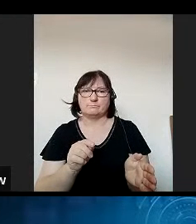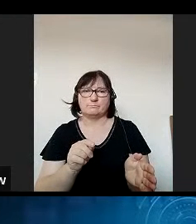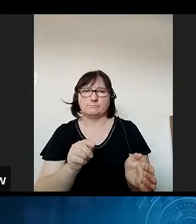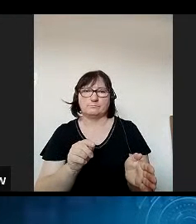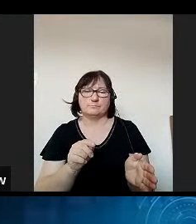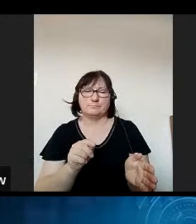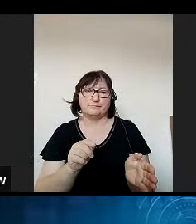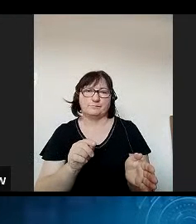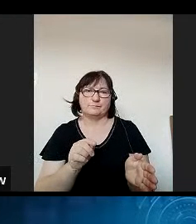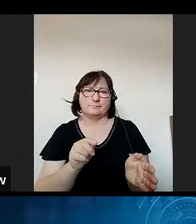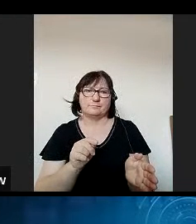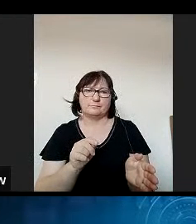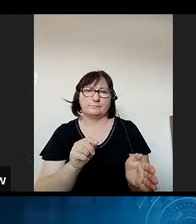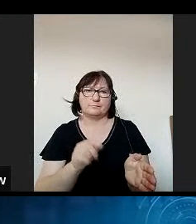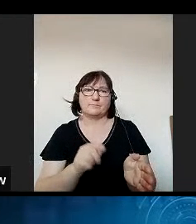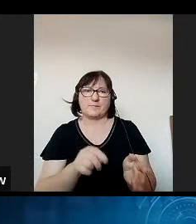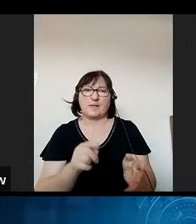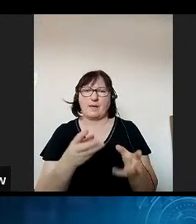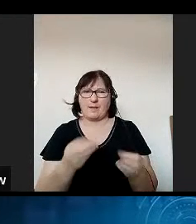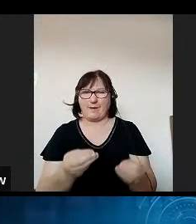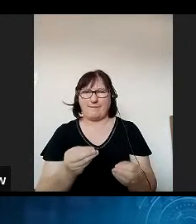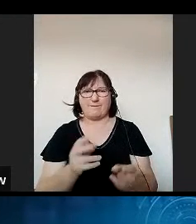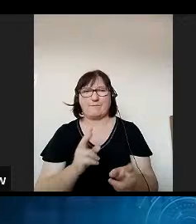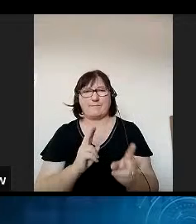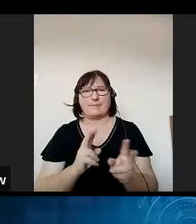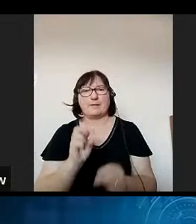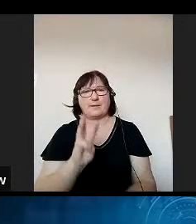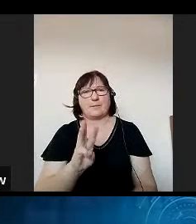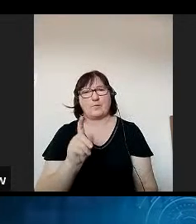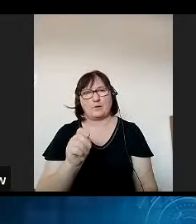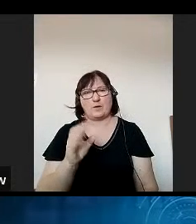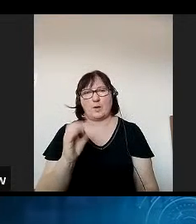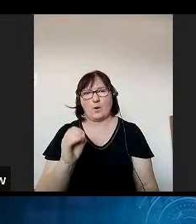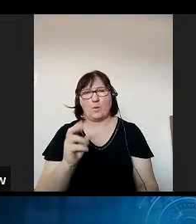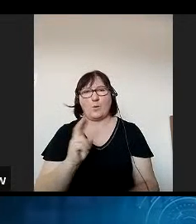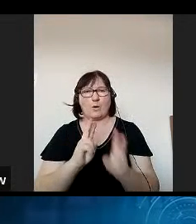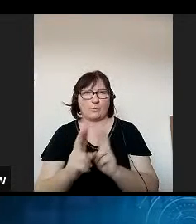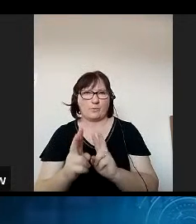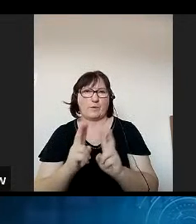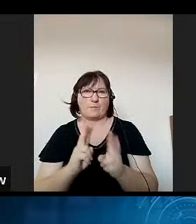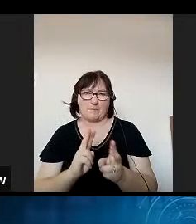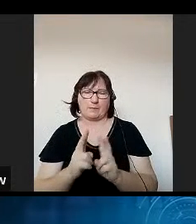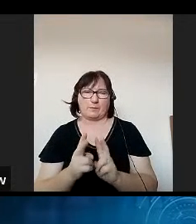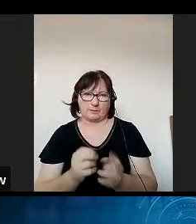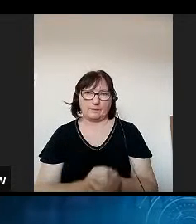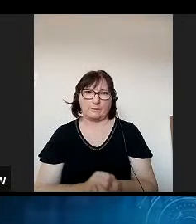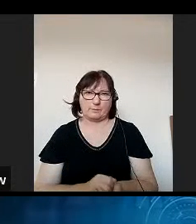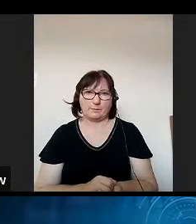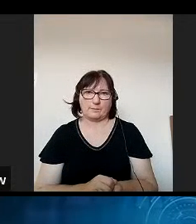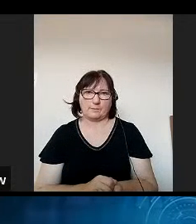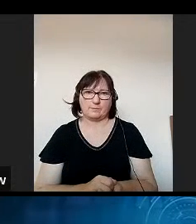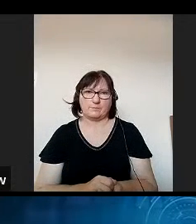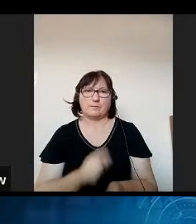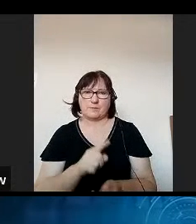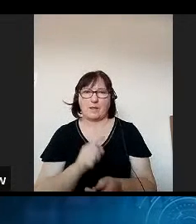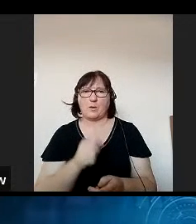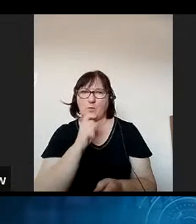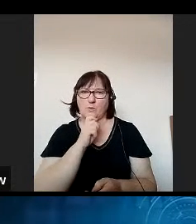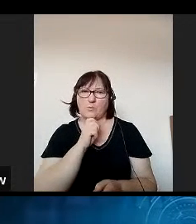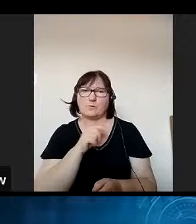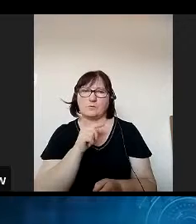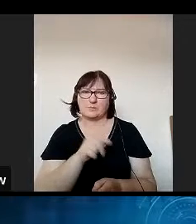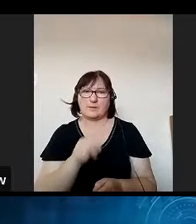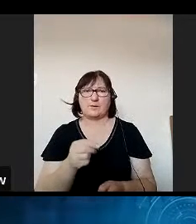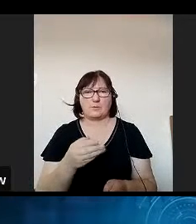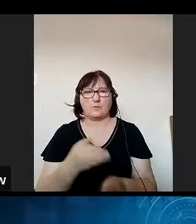GATT agreement, or the WTO agreement as it's now known, and that is administered through DTIC.